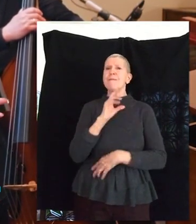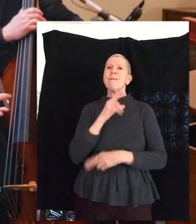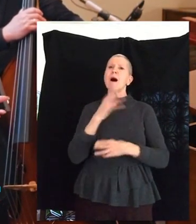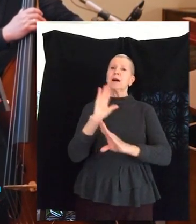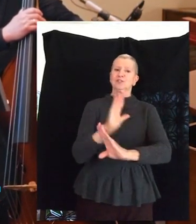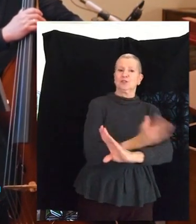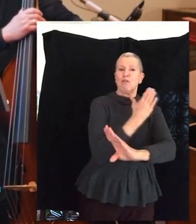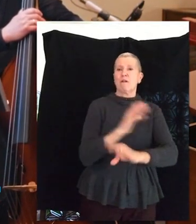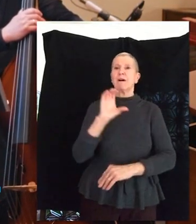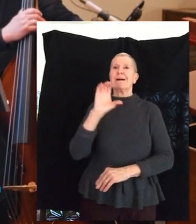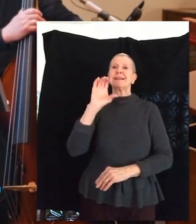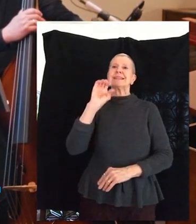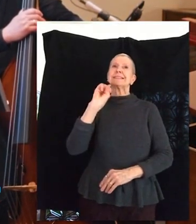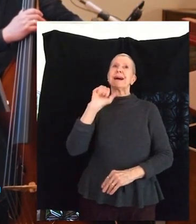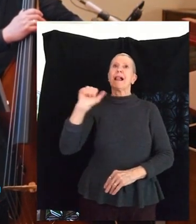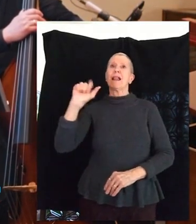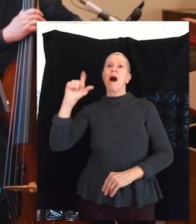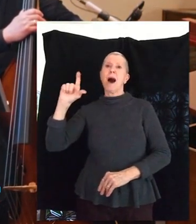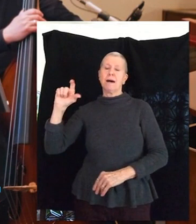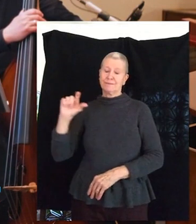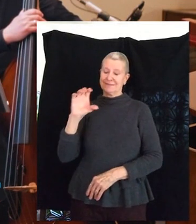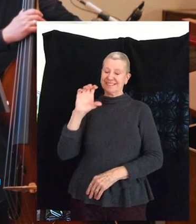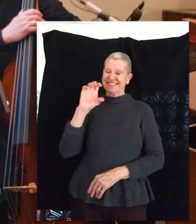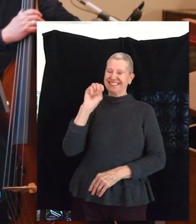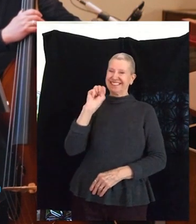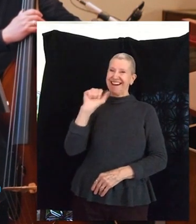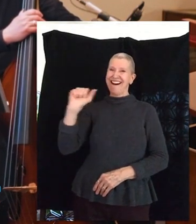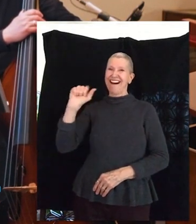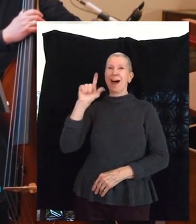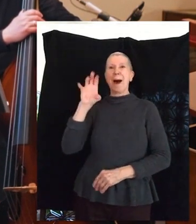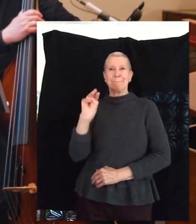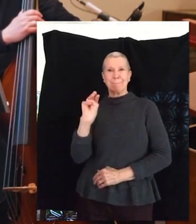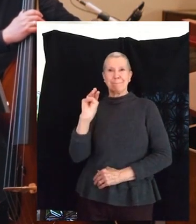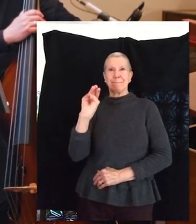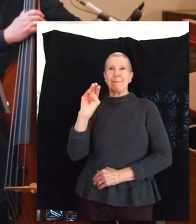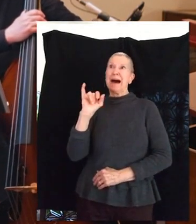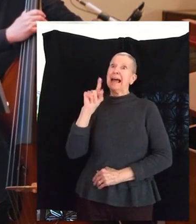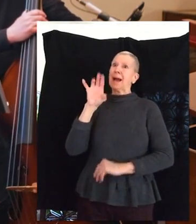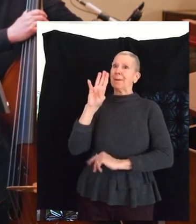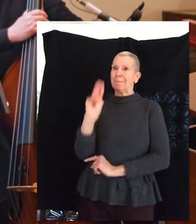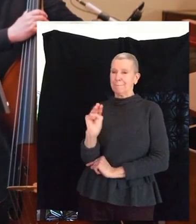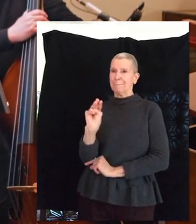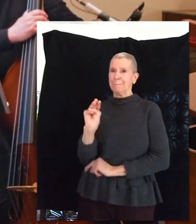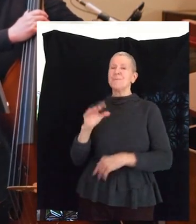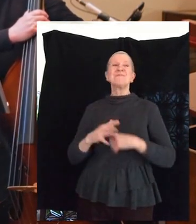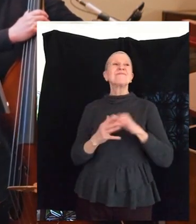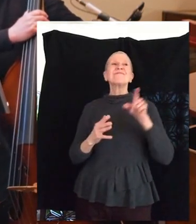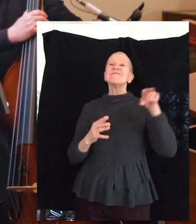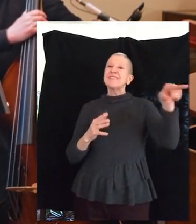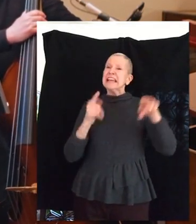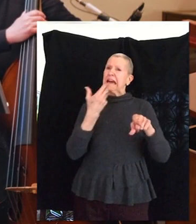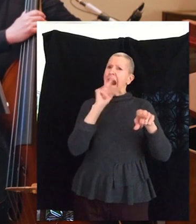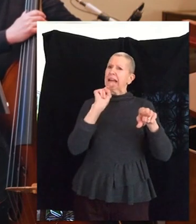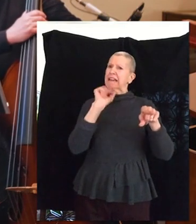Le. This song comes to us from our brothers and sisters from Ghana, where there are Christians there who speak